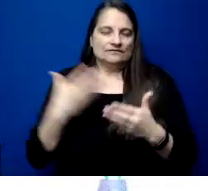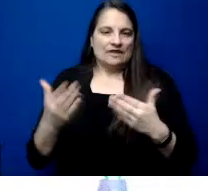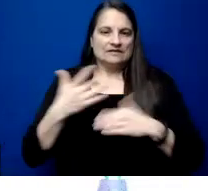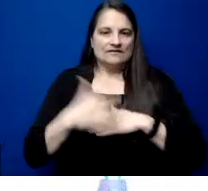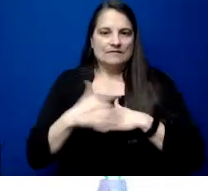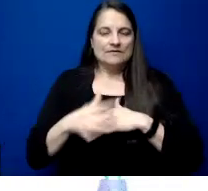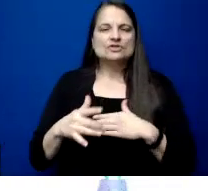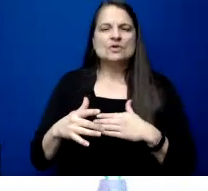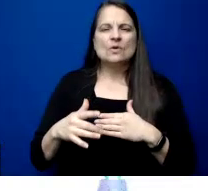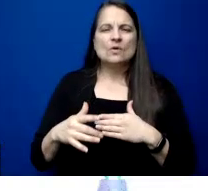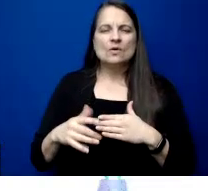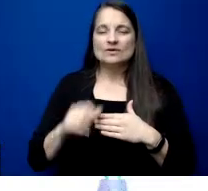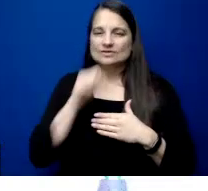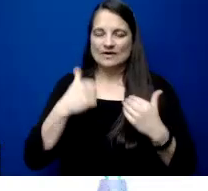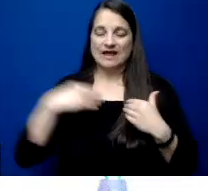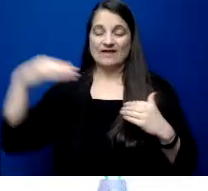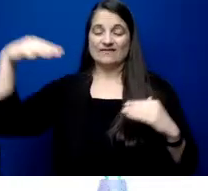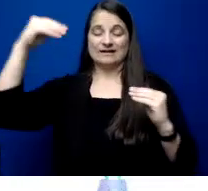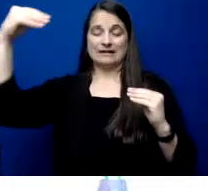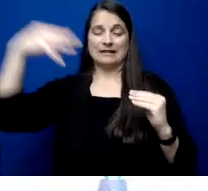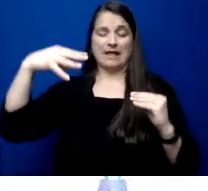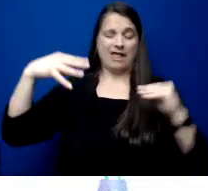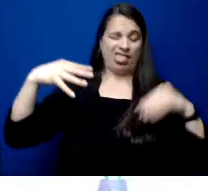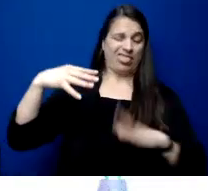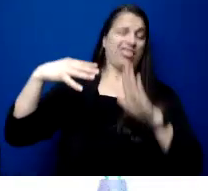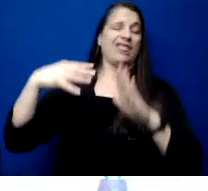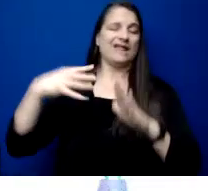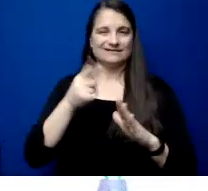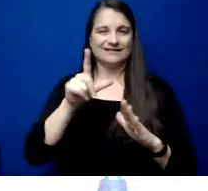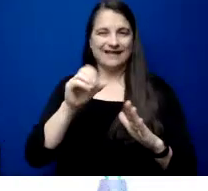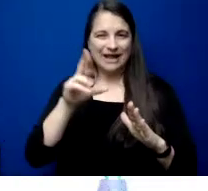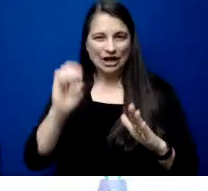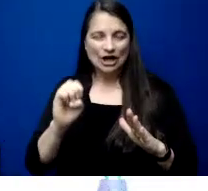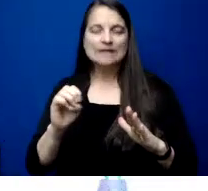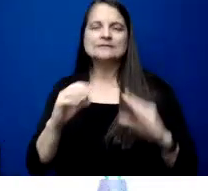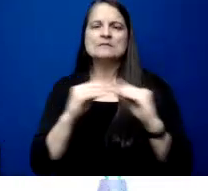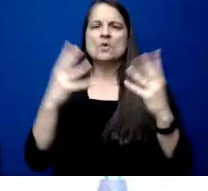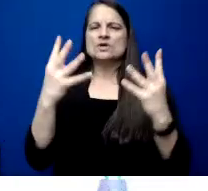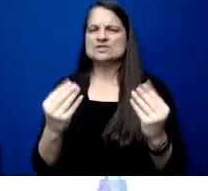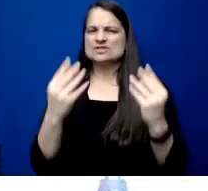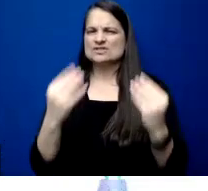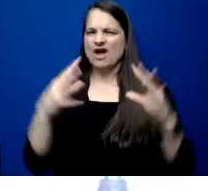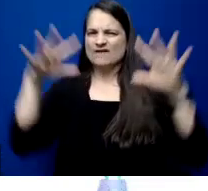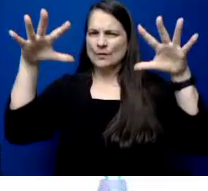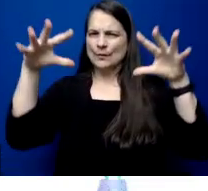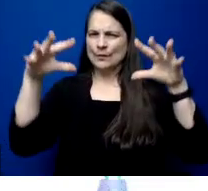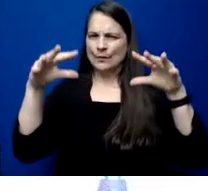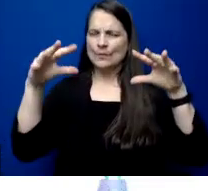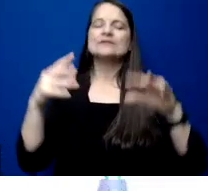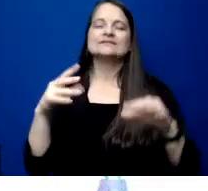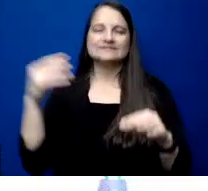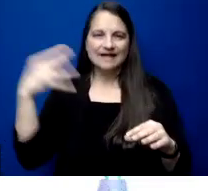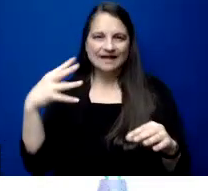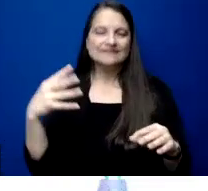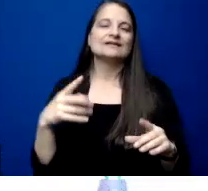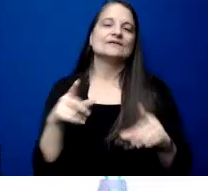avoid having glares or to add softer lighting to certain things or having personal lighting available. We also